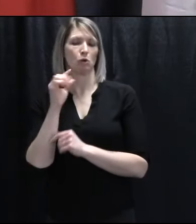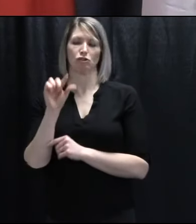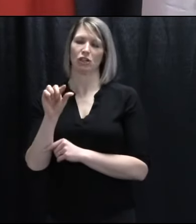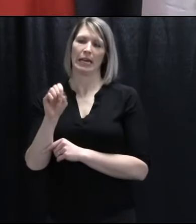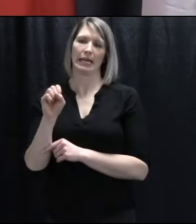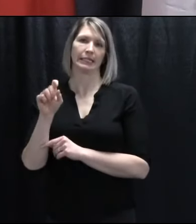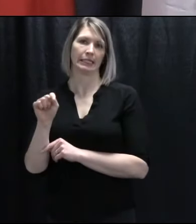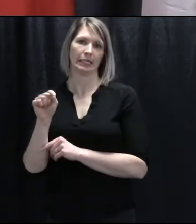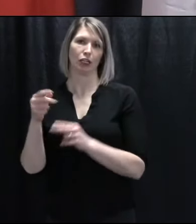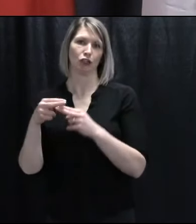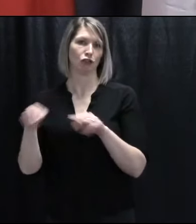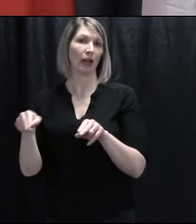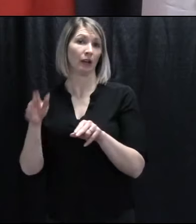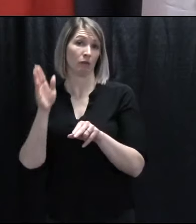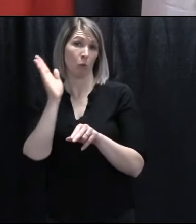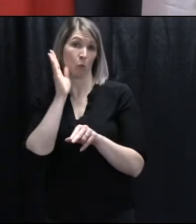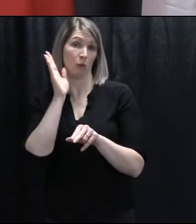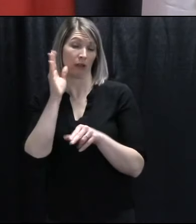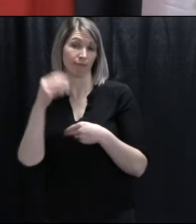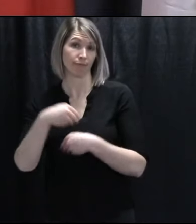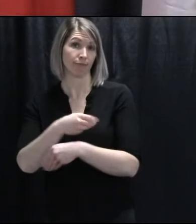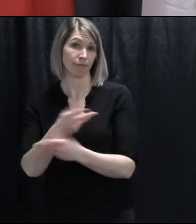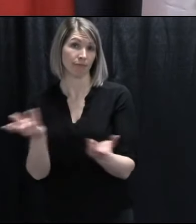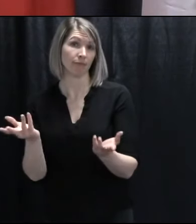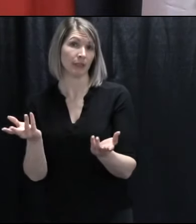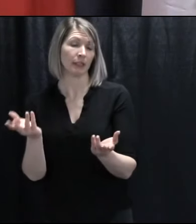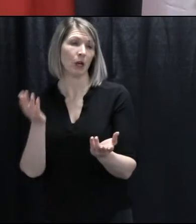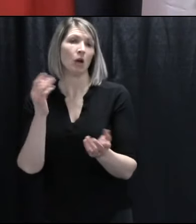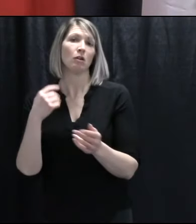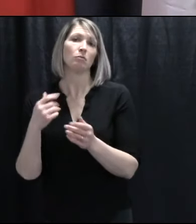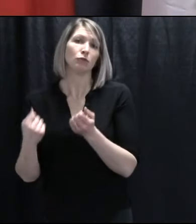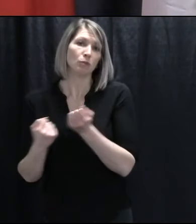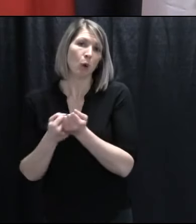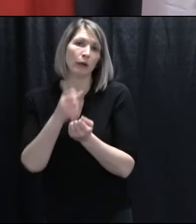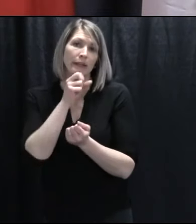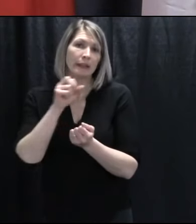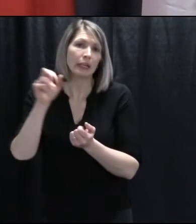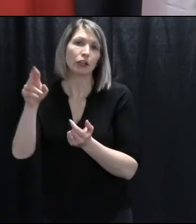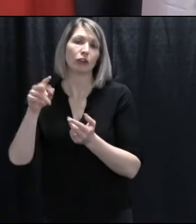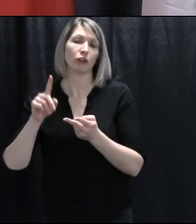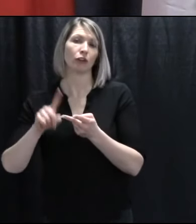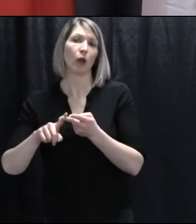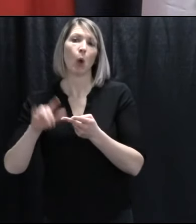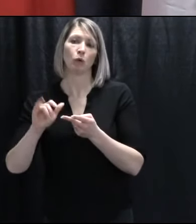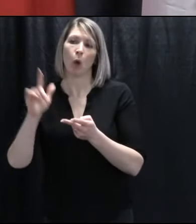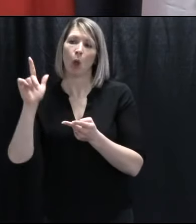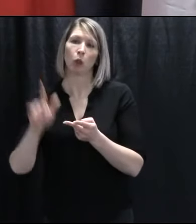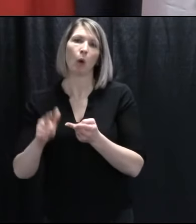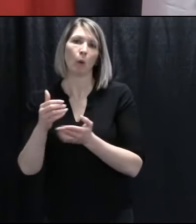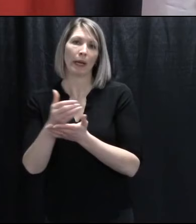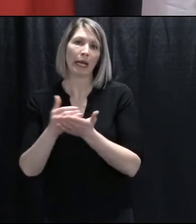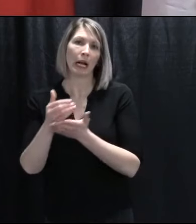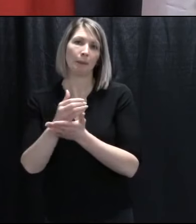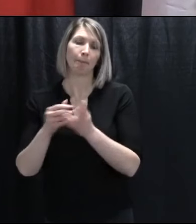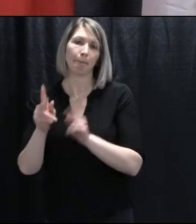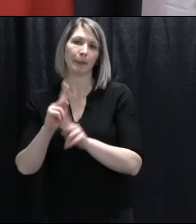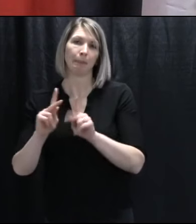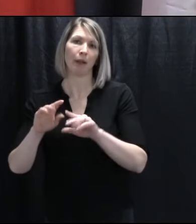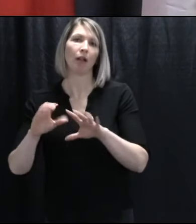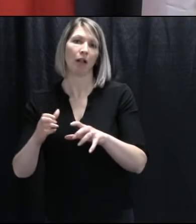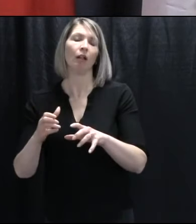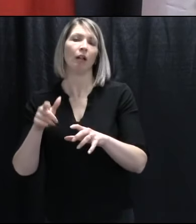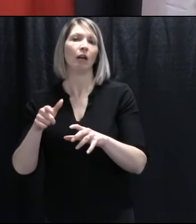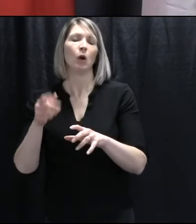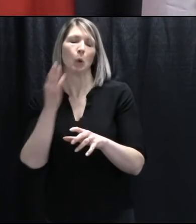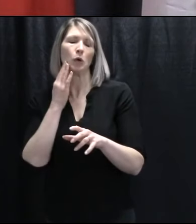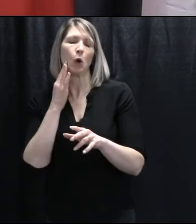of the income support that we put for seniors and those low-income earners in our province, because it's on April the 3rd that additional amount of